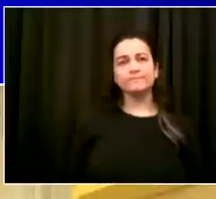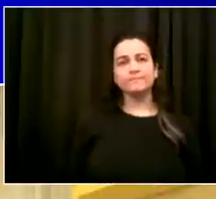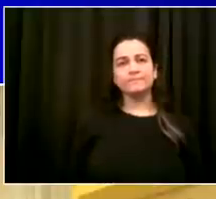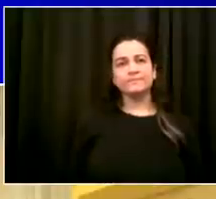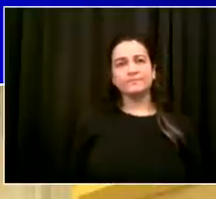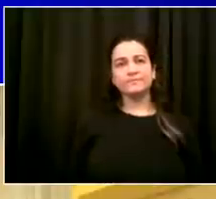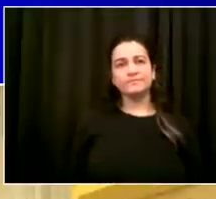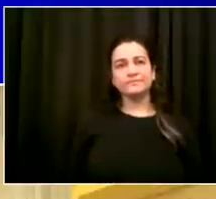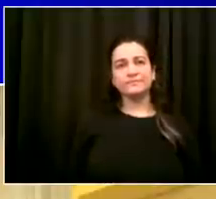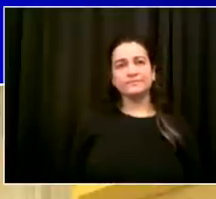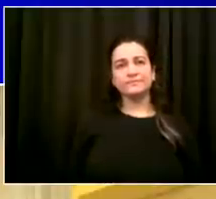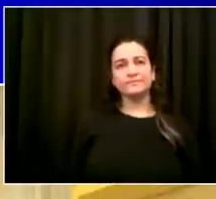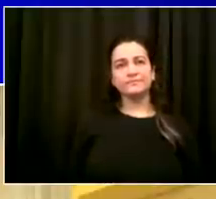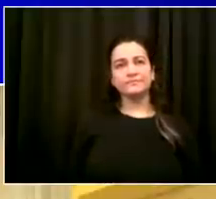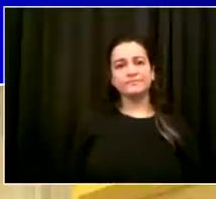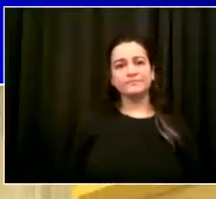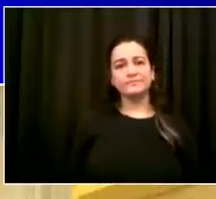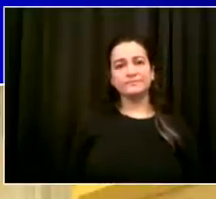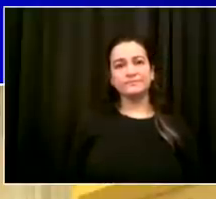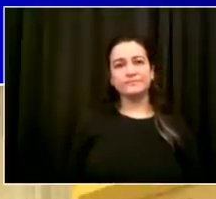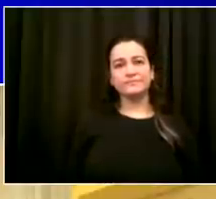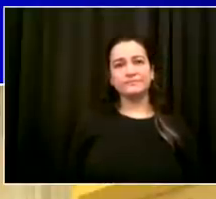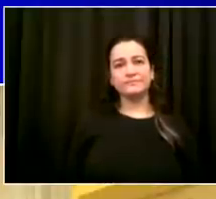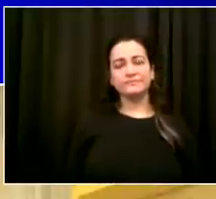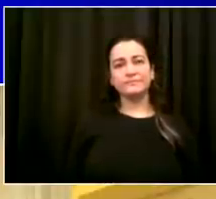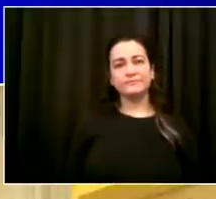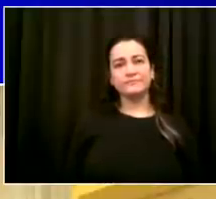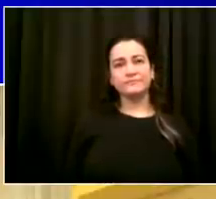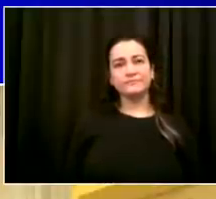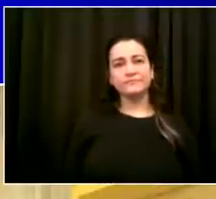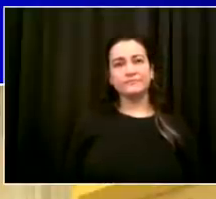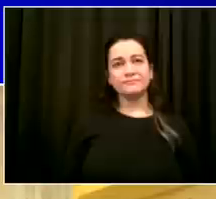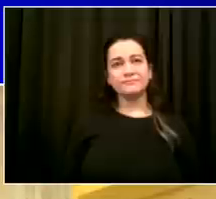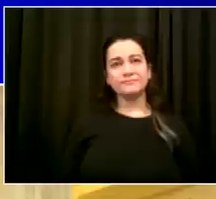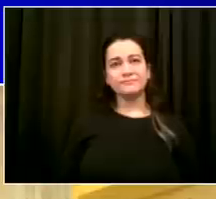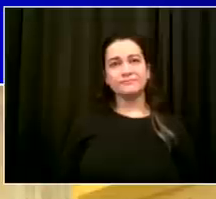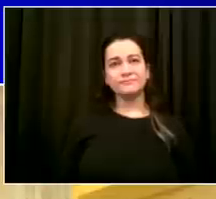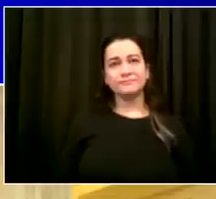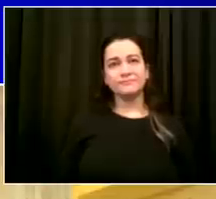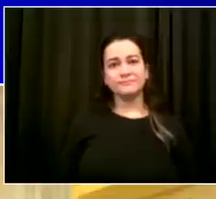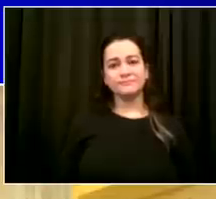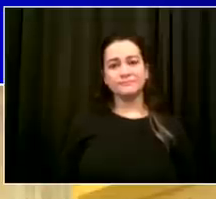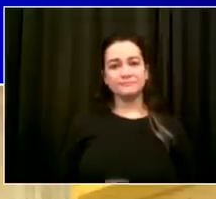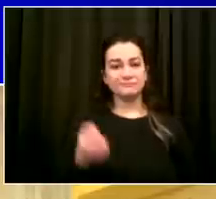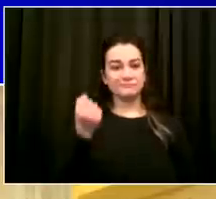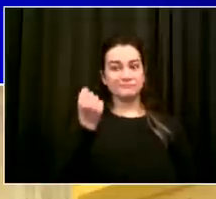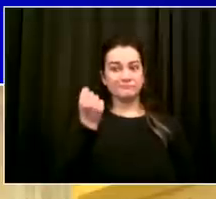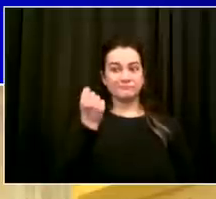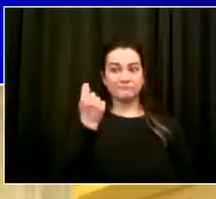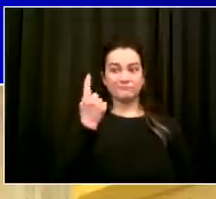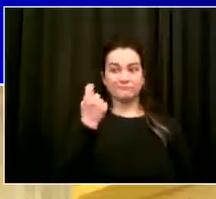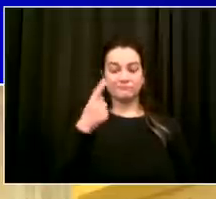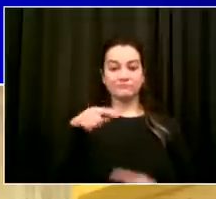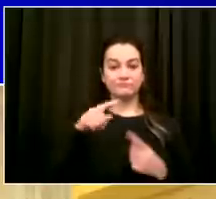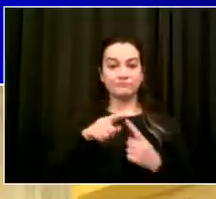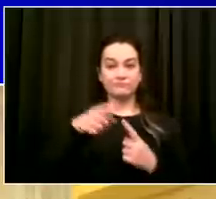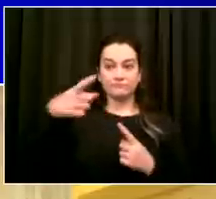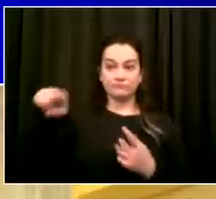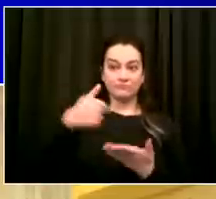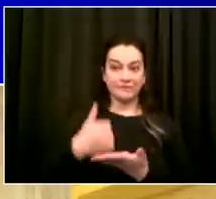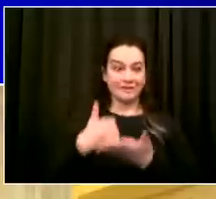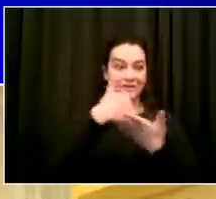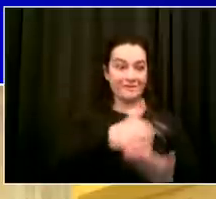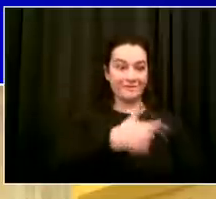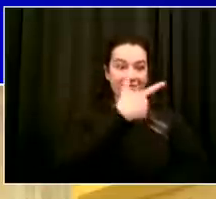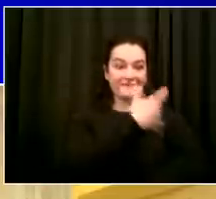we talked earlier, and I really appreciate it. I could hear loud and clear you want the Mets to be impact players in the borough of Queens and the whole